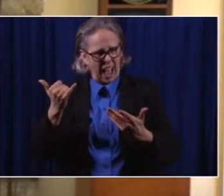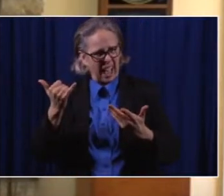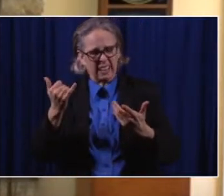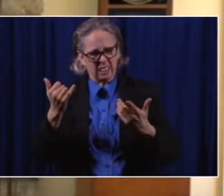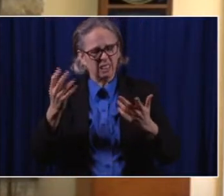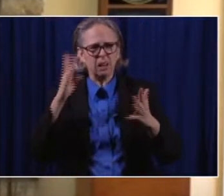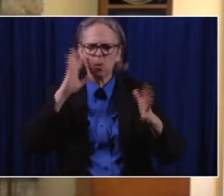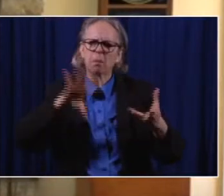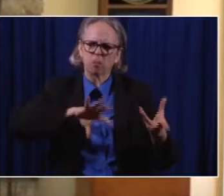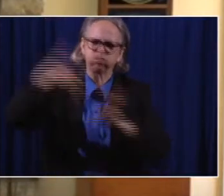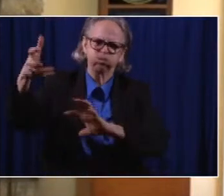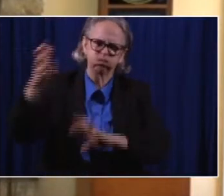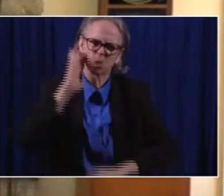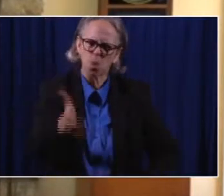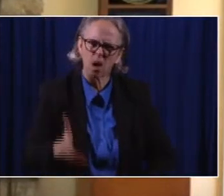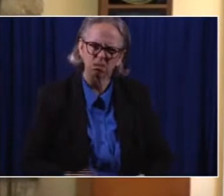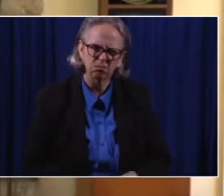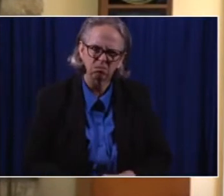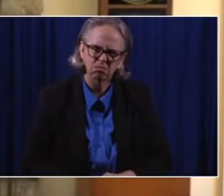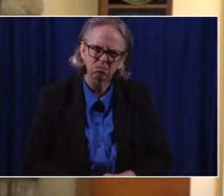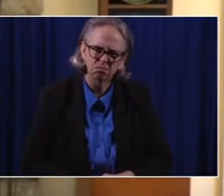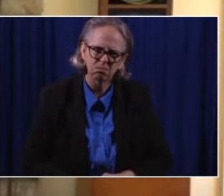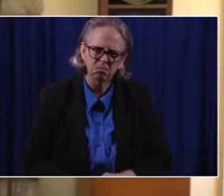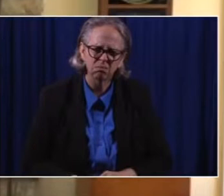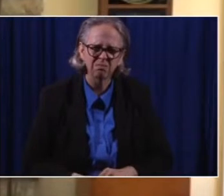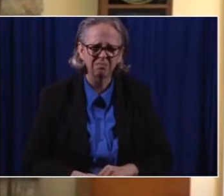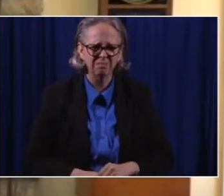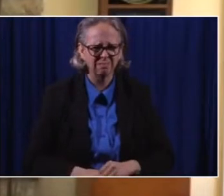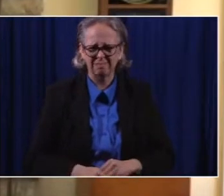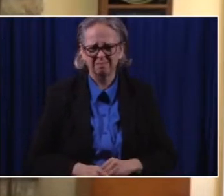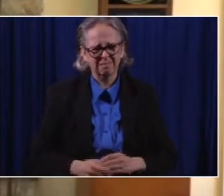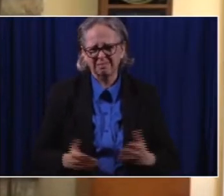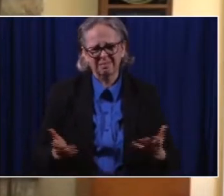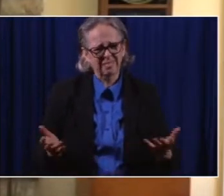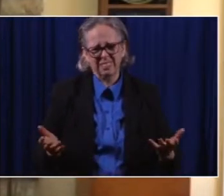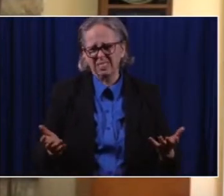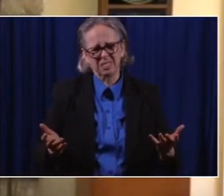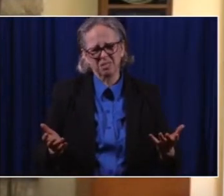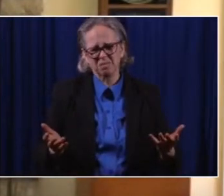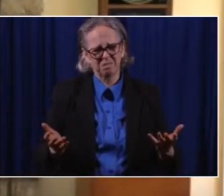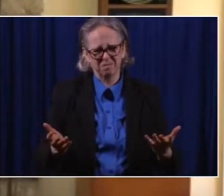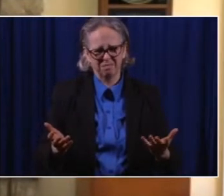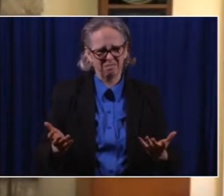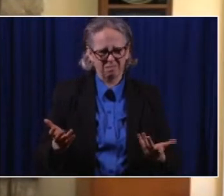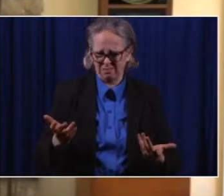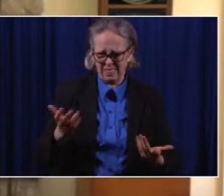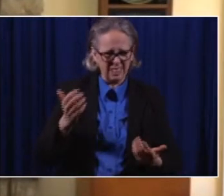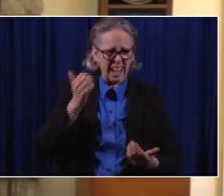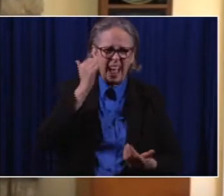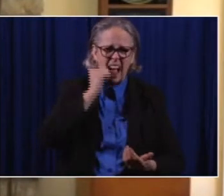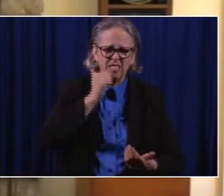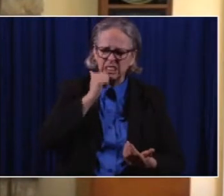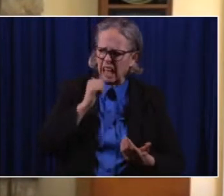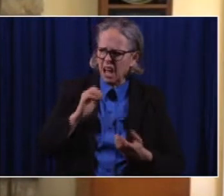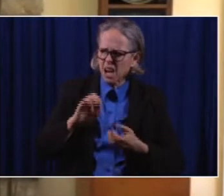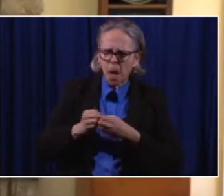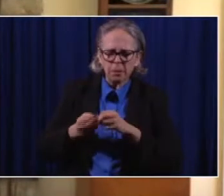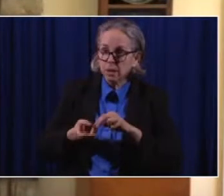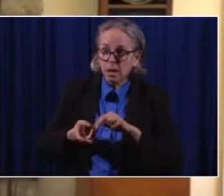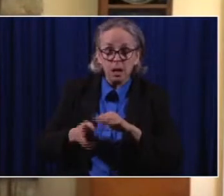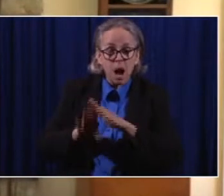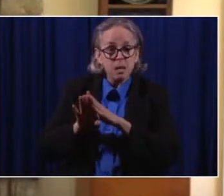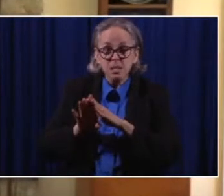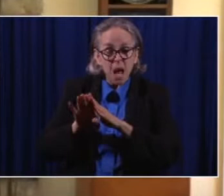up at the rate it's going. And just look at how much it's jumping every single day. So it's not a